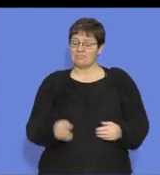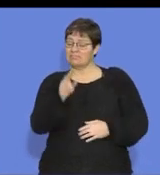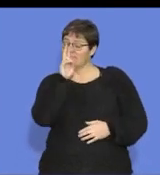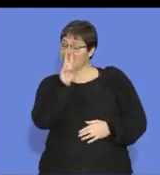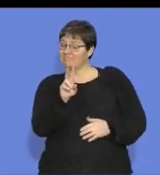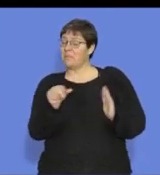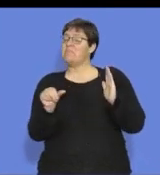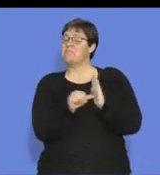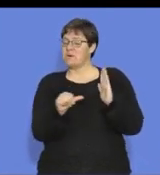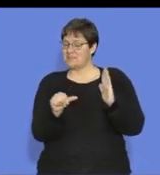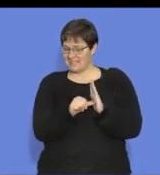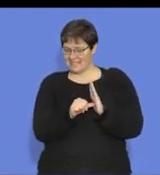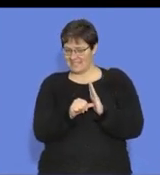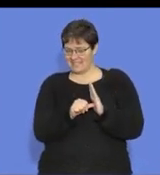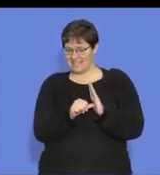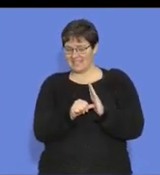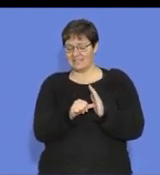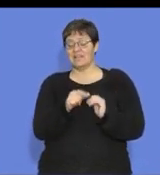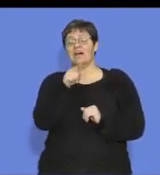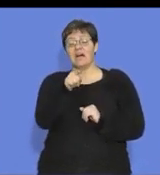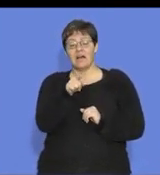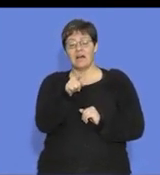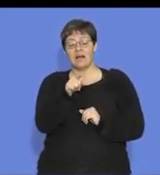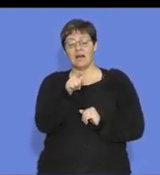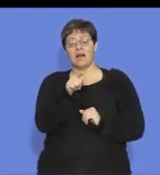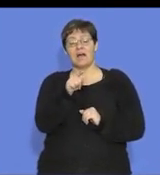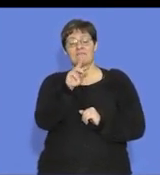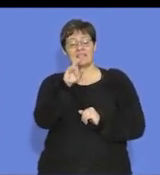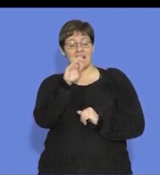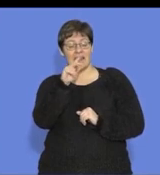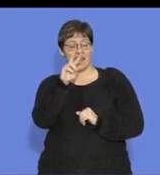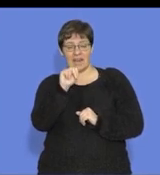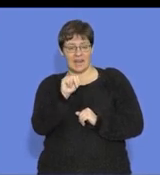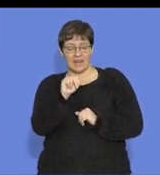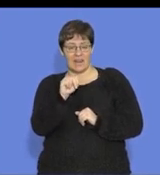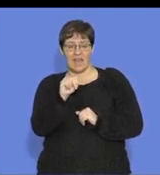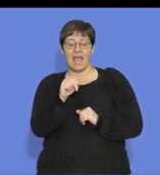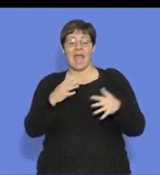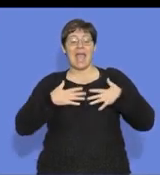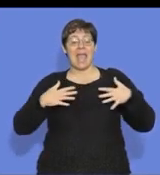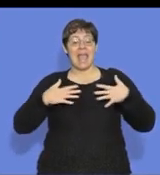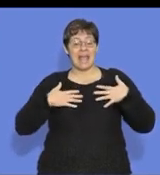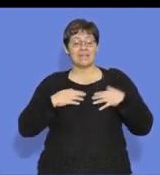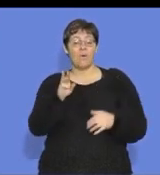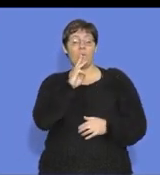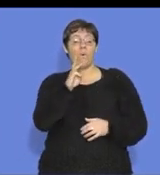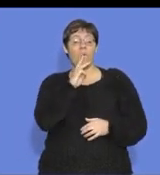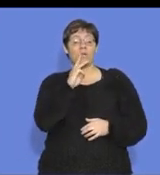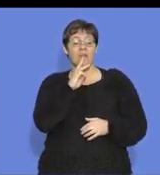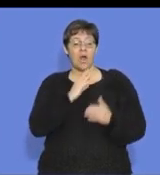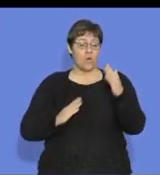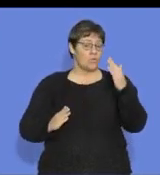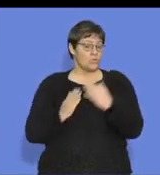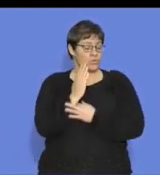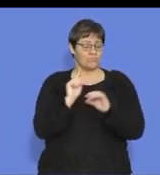important thing to remember is petroleum jelly will not let air or water pass